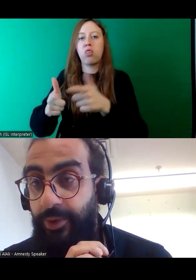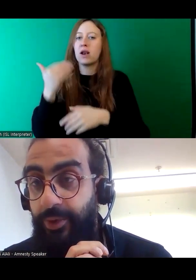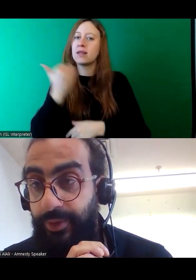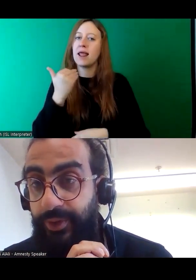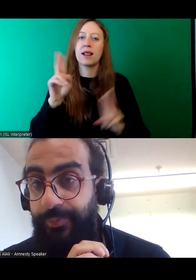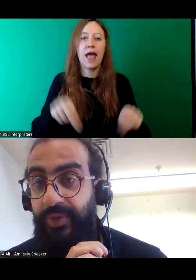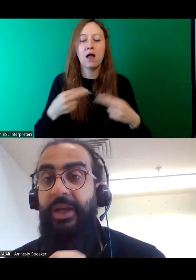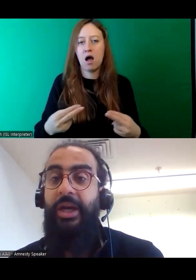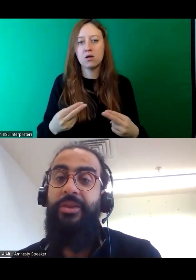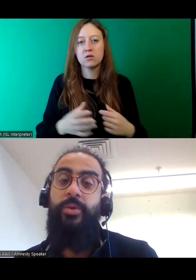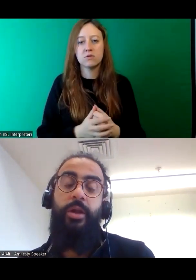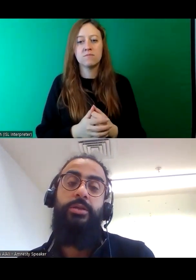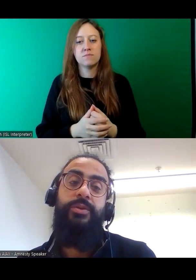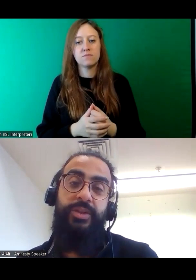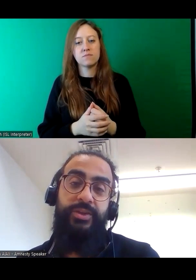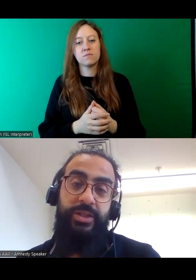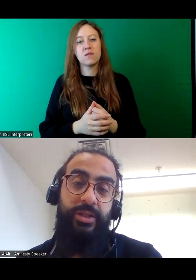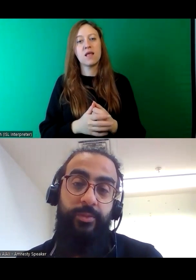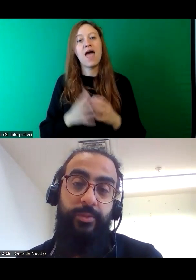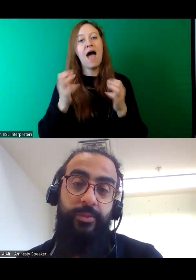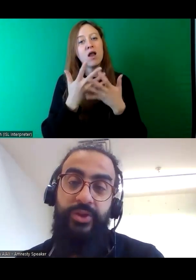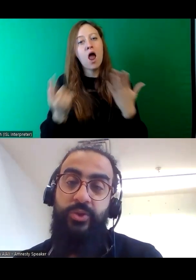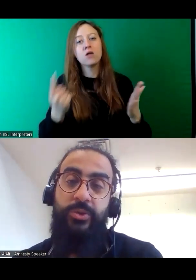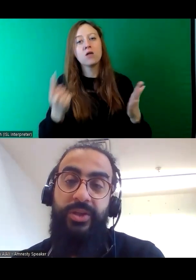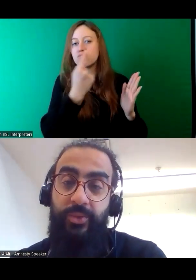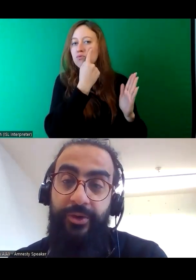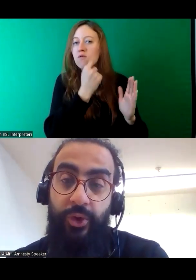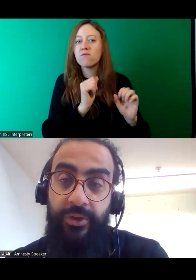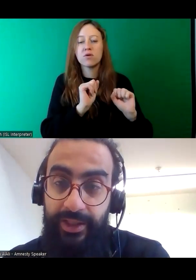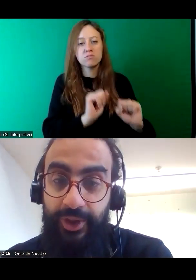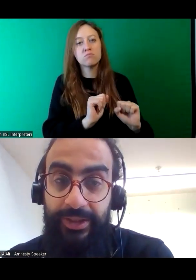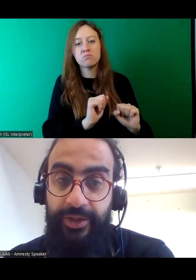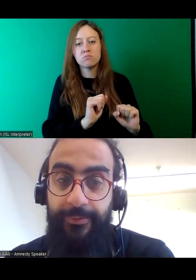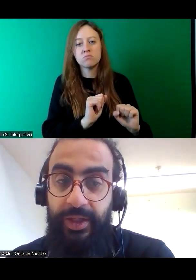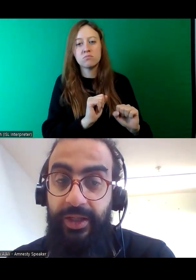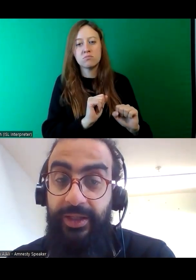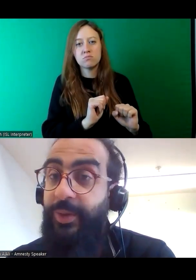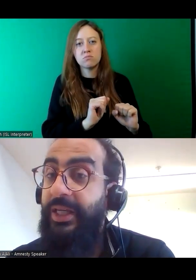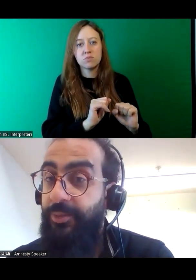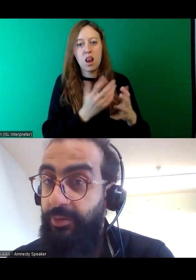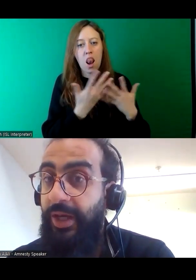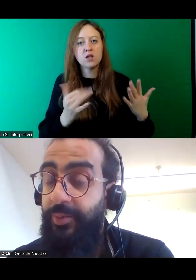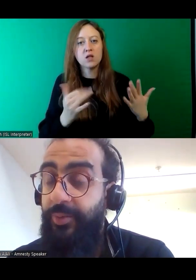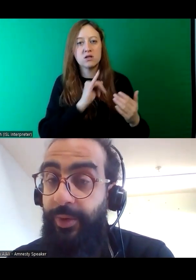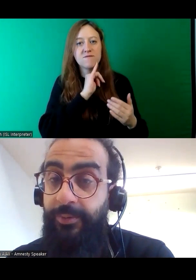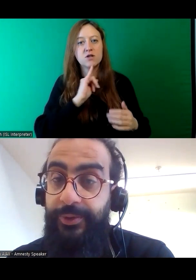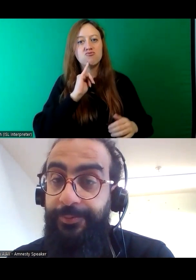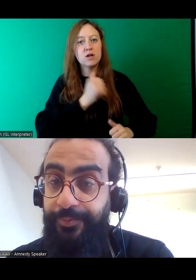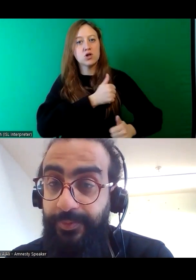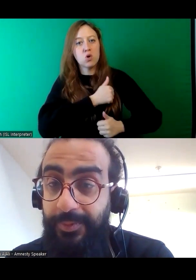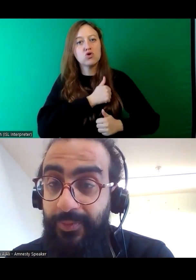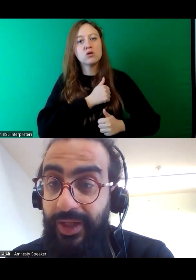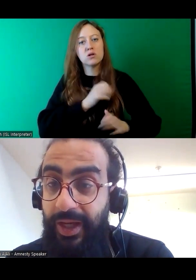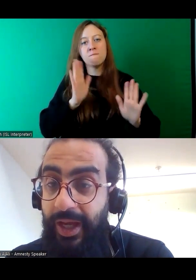military purposes. And there were a lot of evidence that some of the UN schools that were only sheltering displaced people have been bombed.